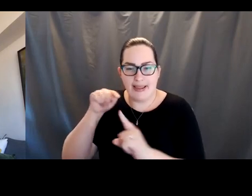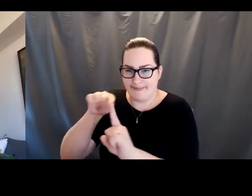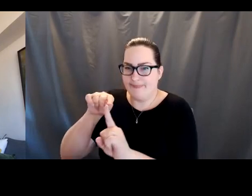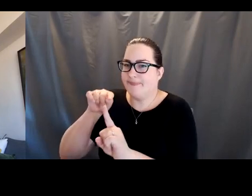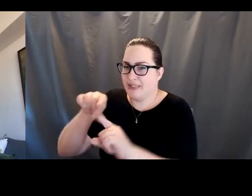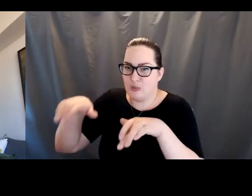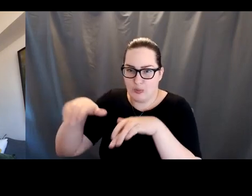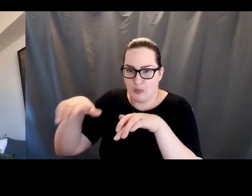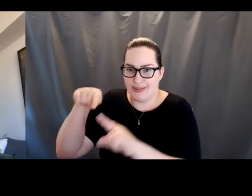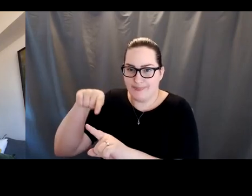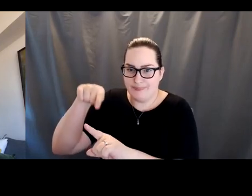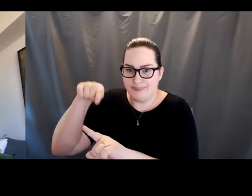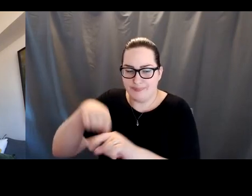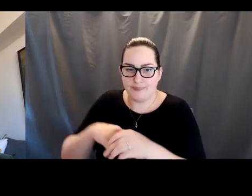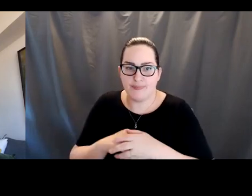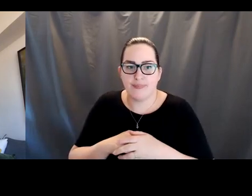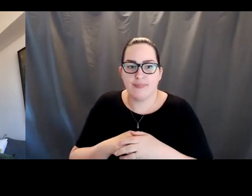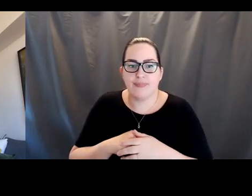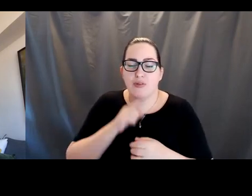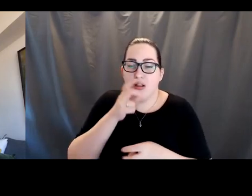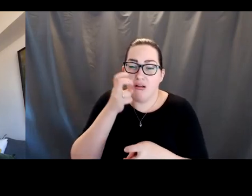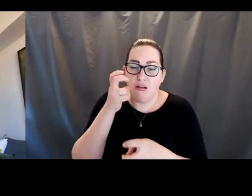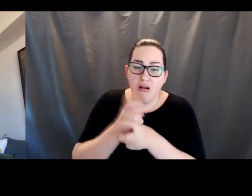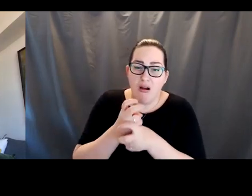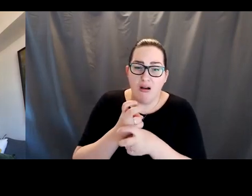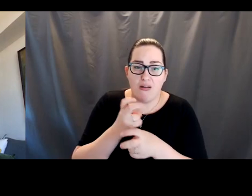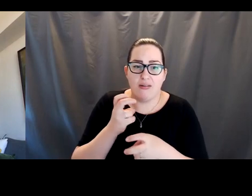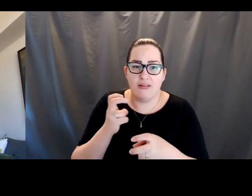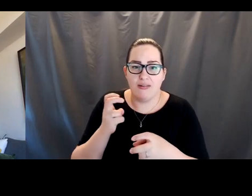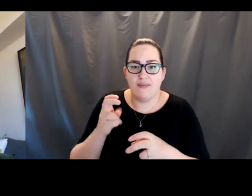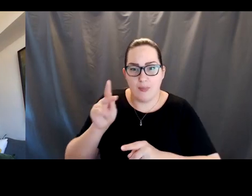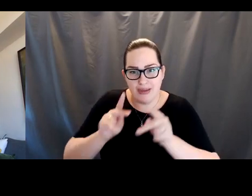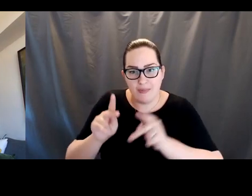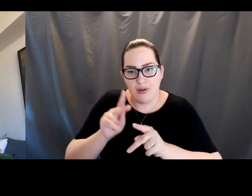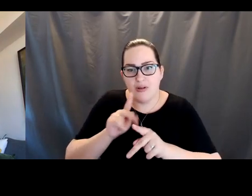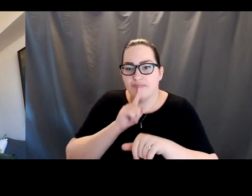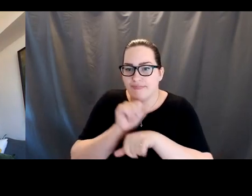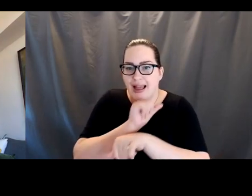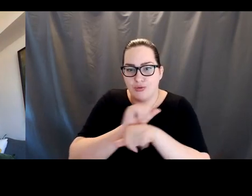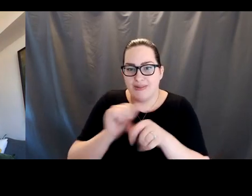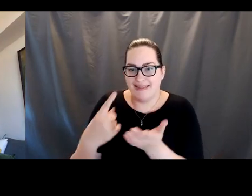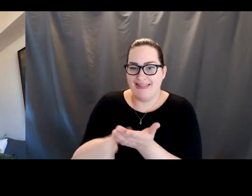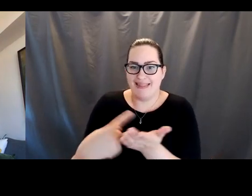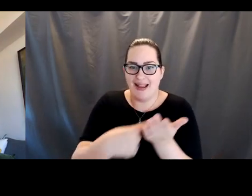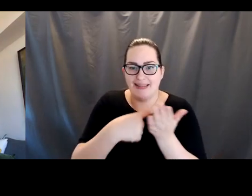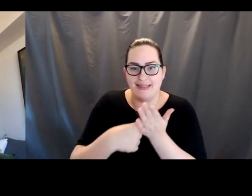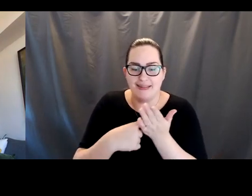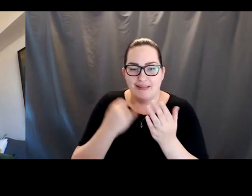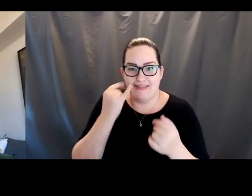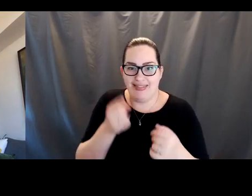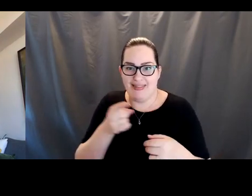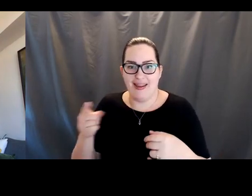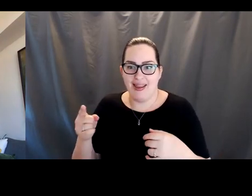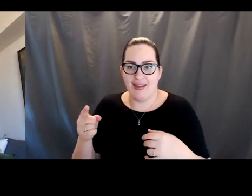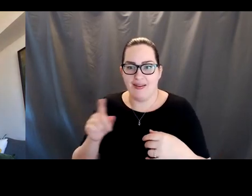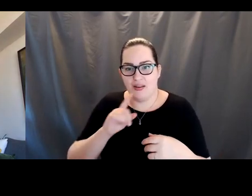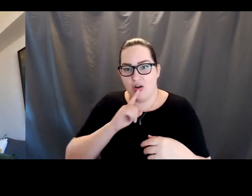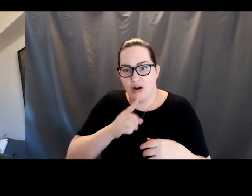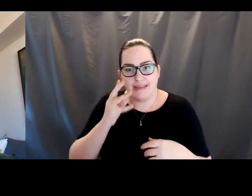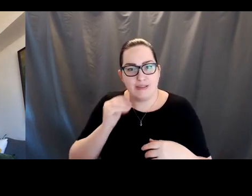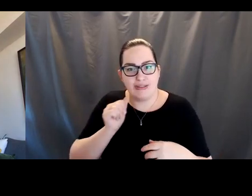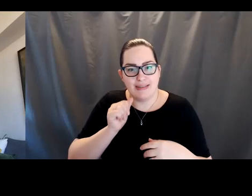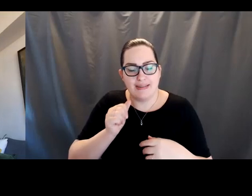that, when they are at such risk, to actually discuss these things. So it's not that some of them didn't think they knew